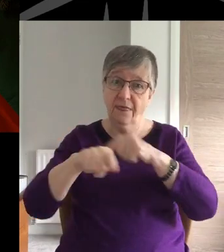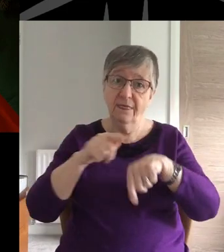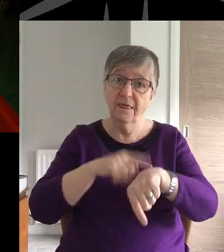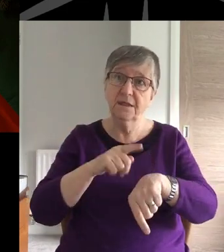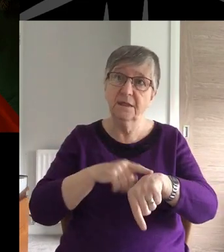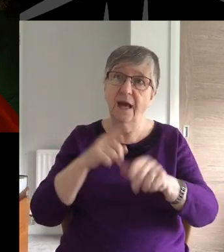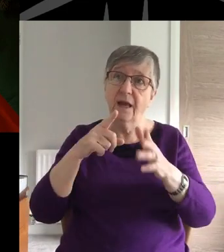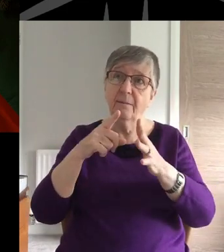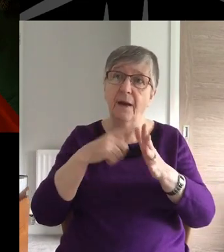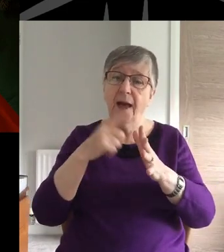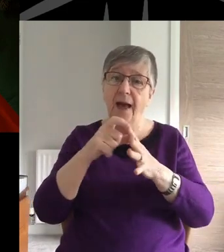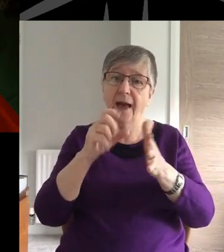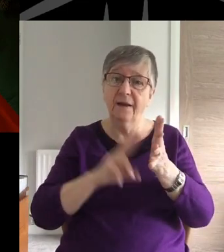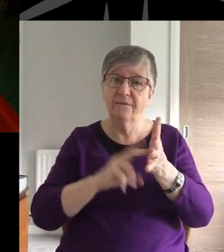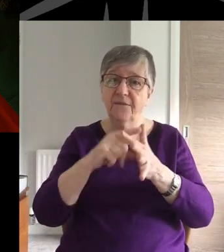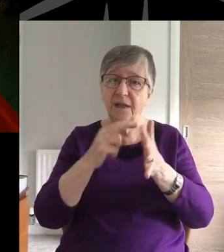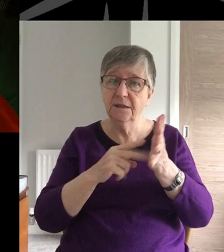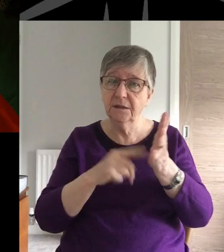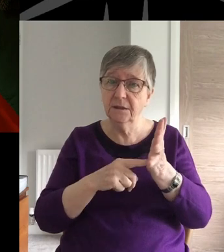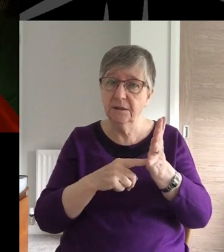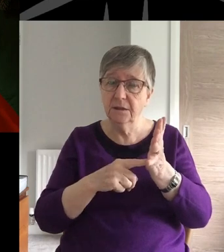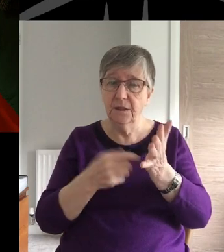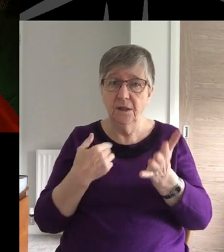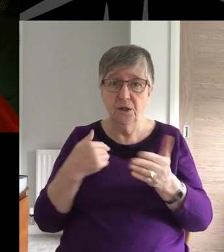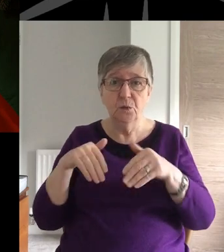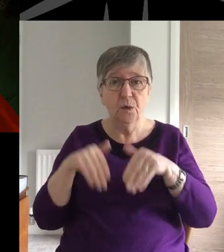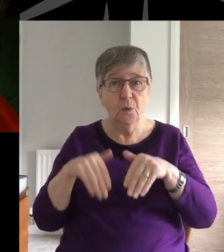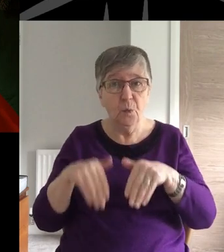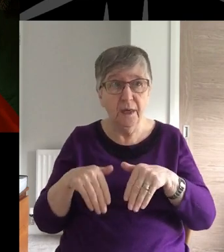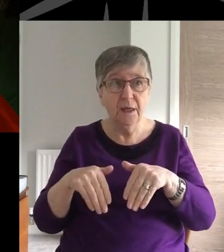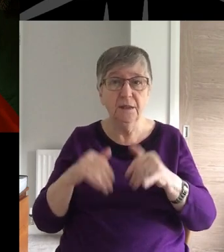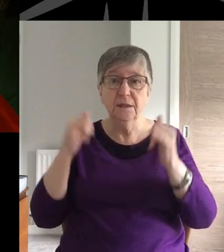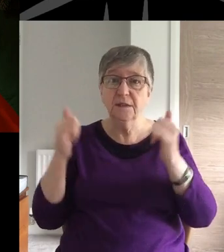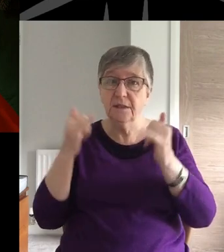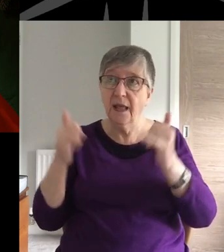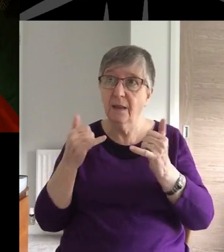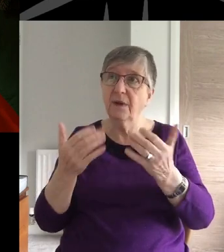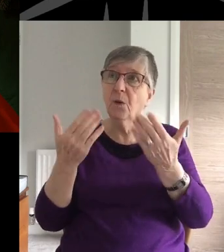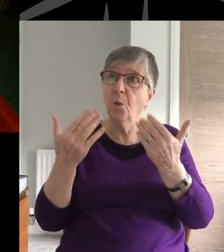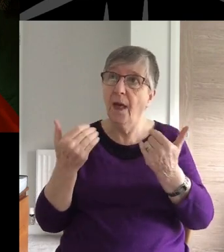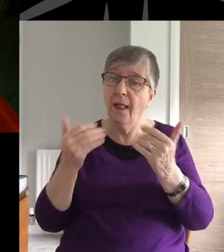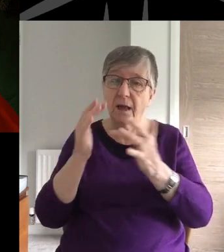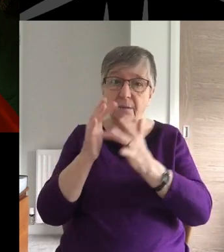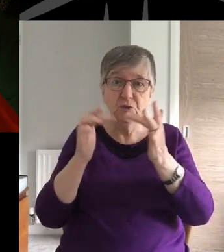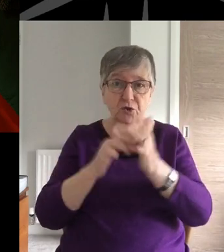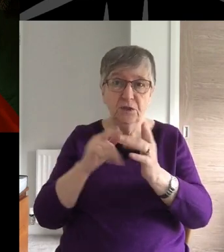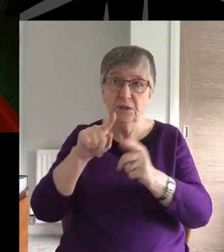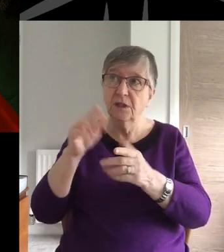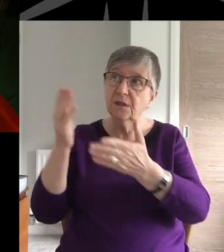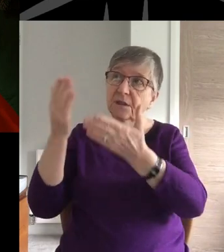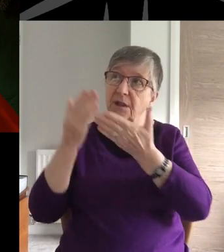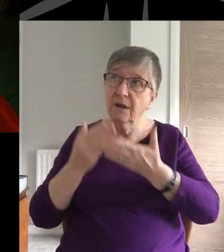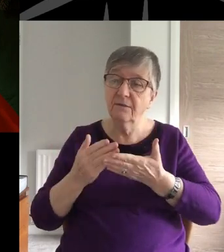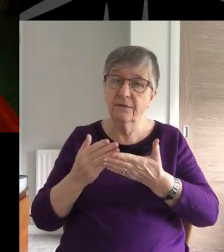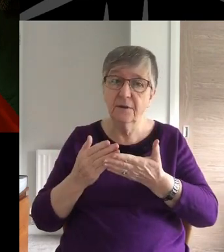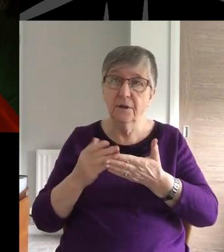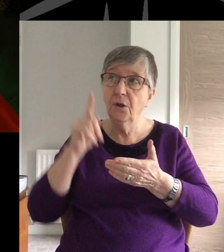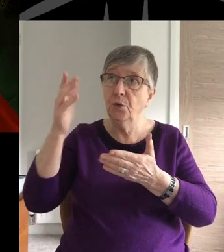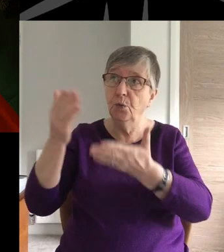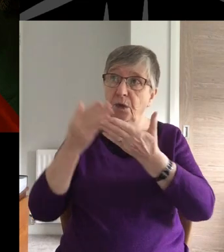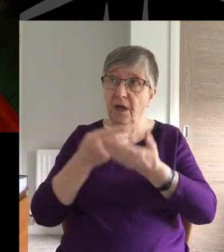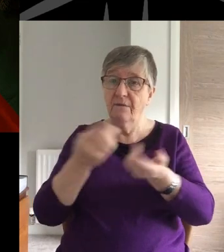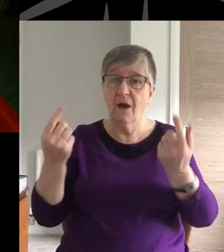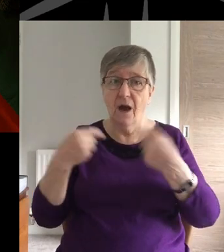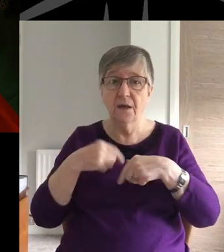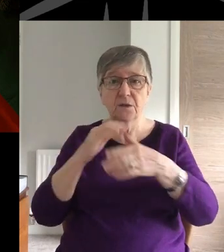And so, Lord, in this Advent season, as we wait to celebrate and welcome that first Christmas gift, when